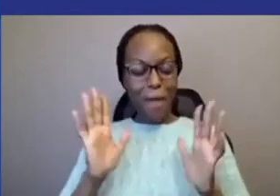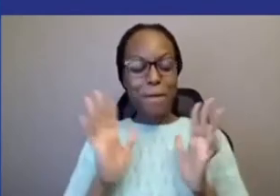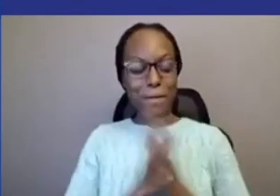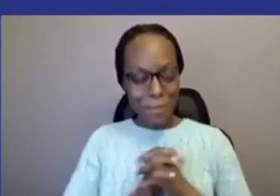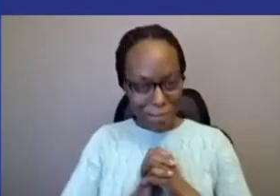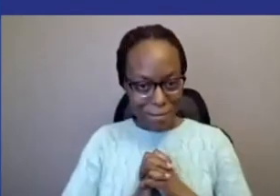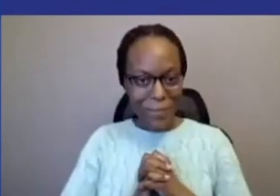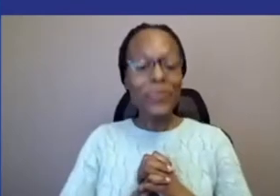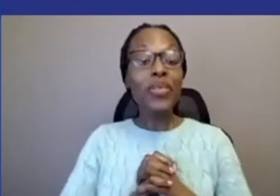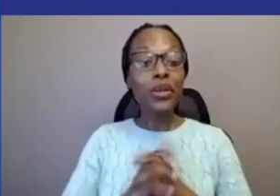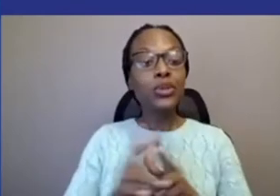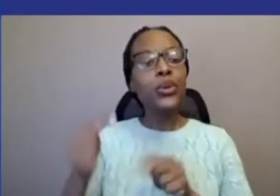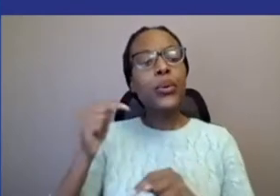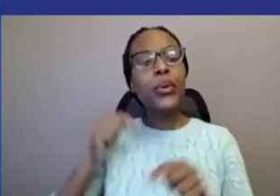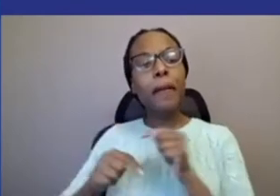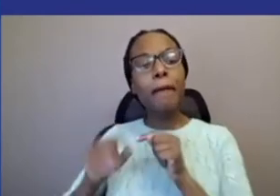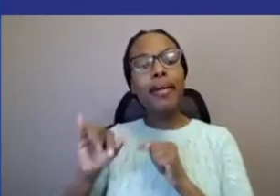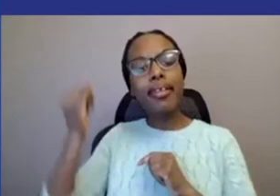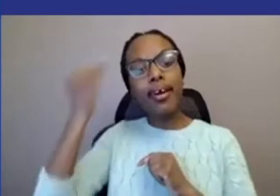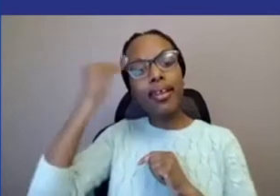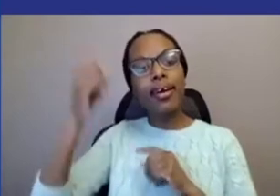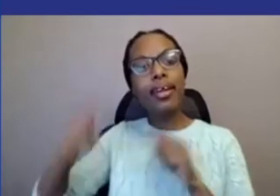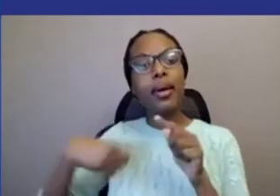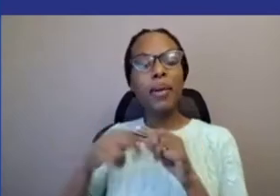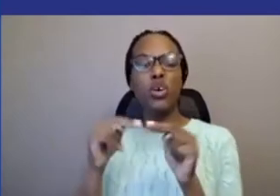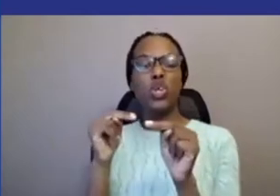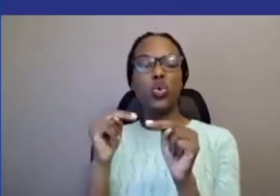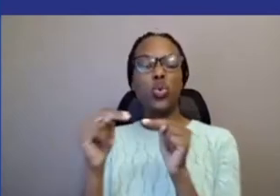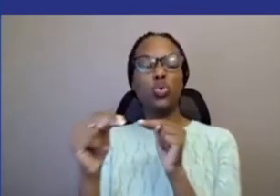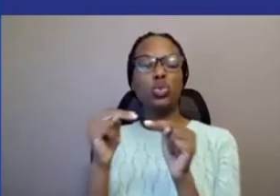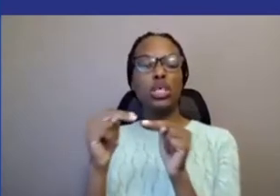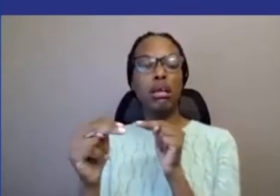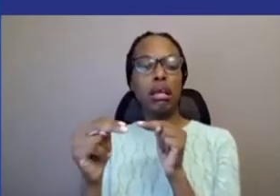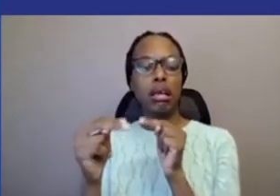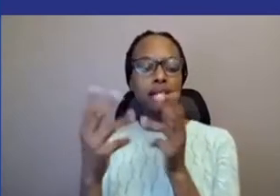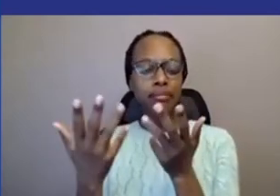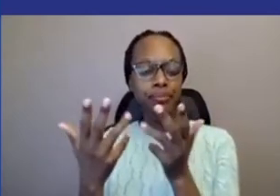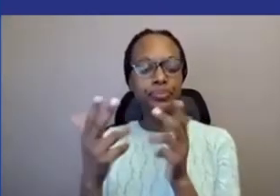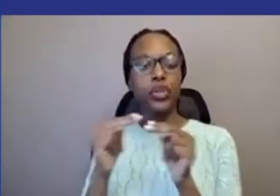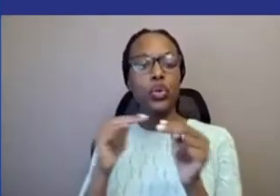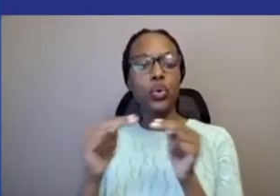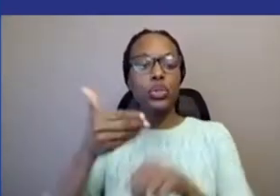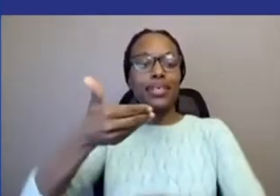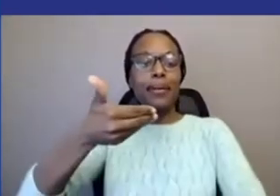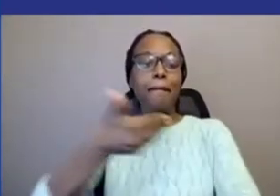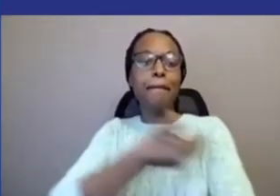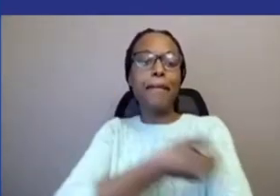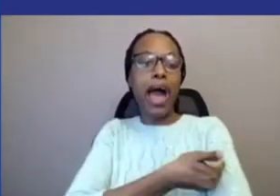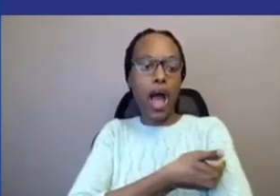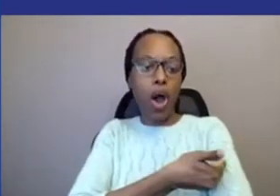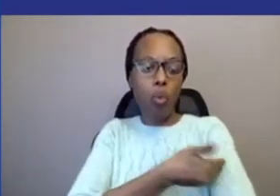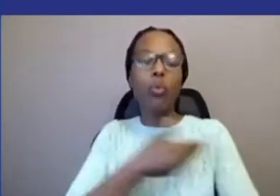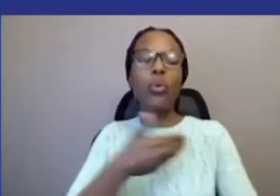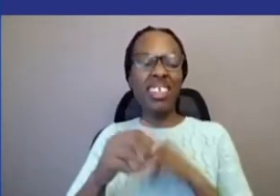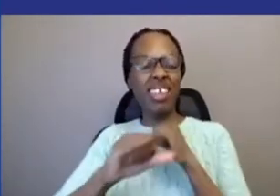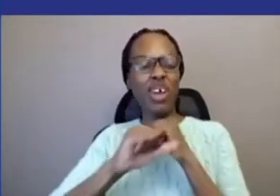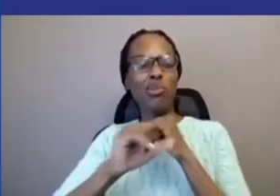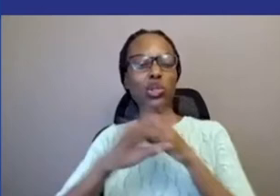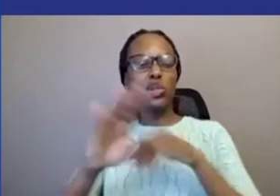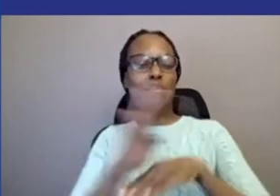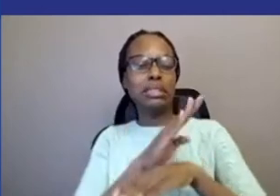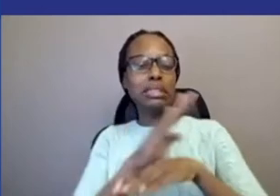going back to this idea of negotiating and negotiating power in the commercial spaces that